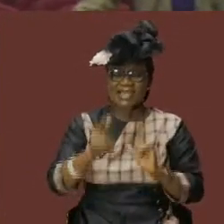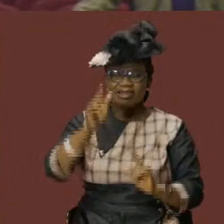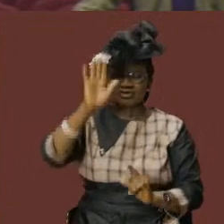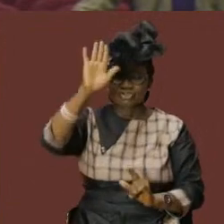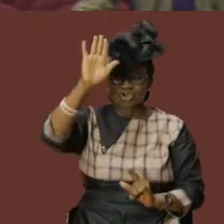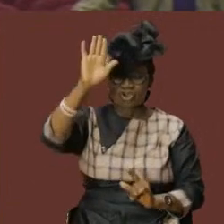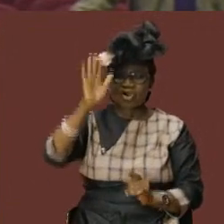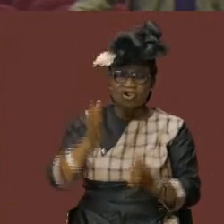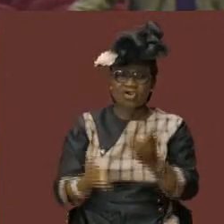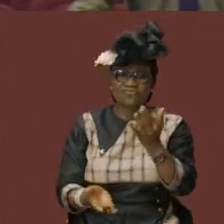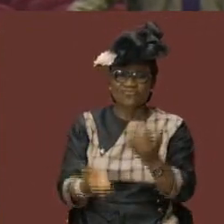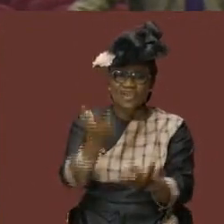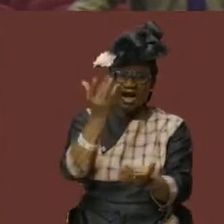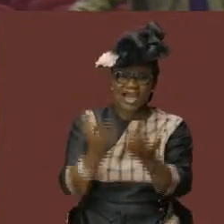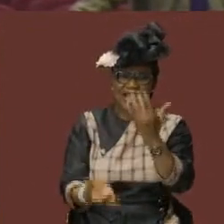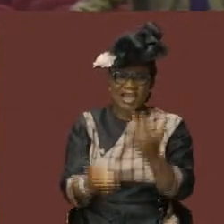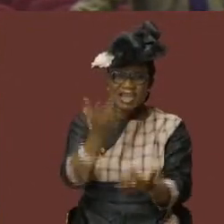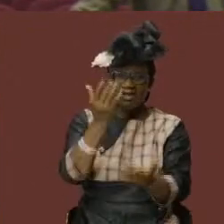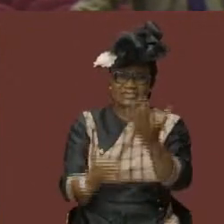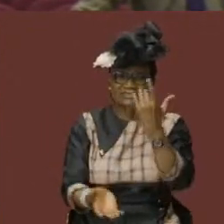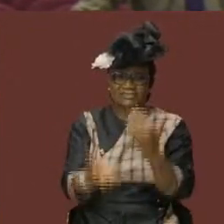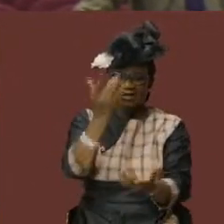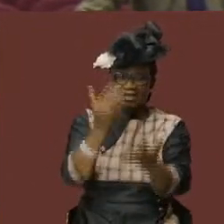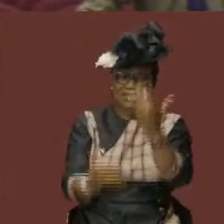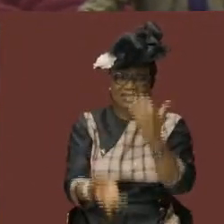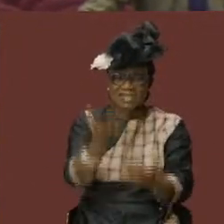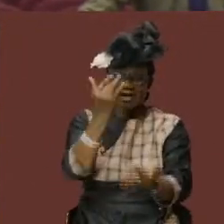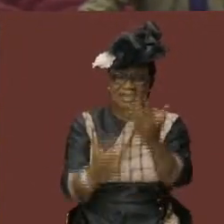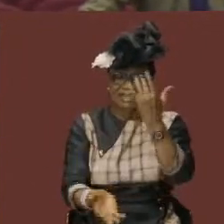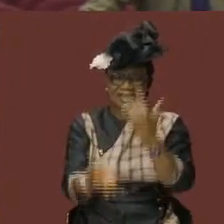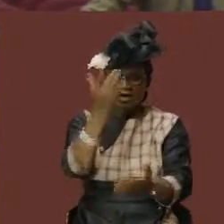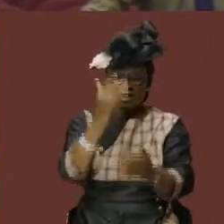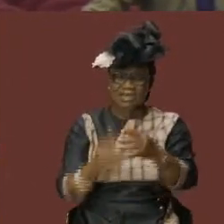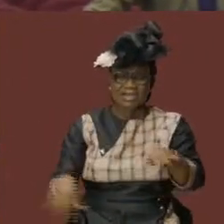soul. Let your fire